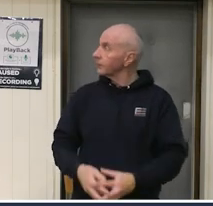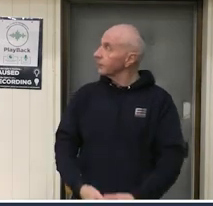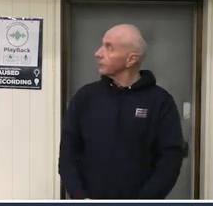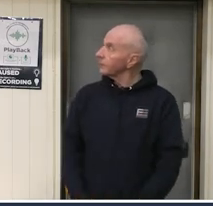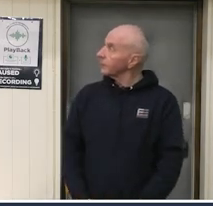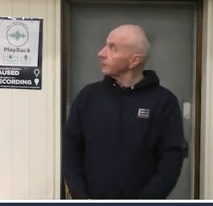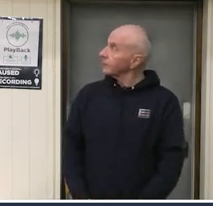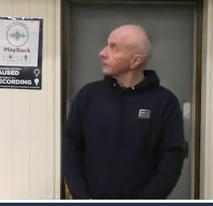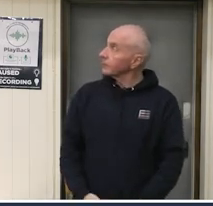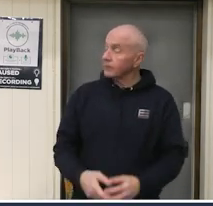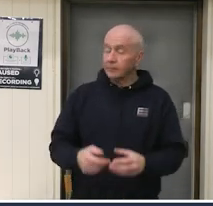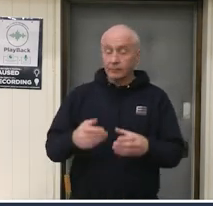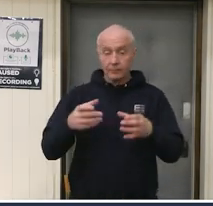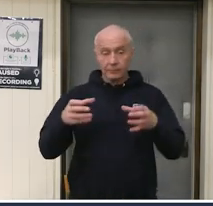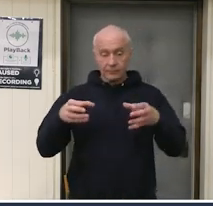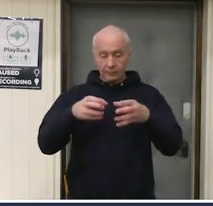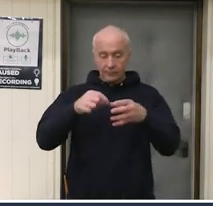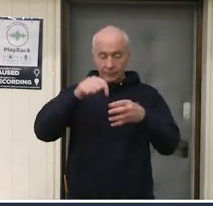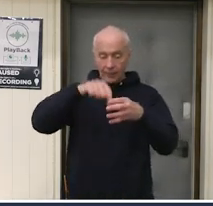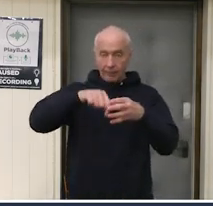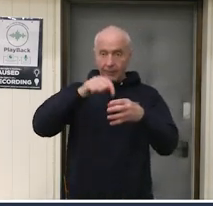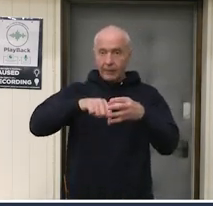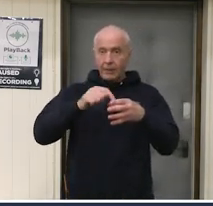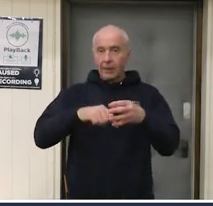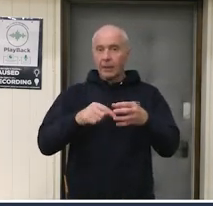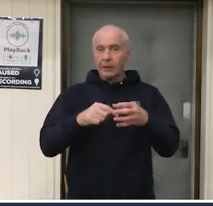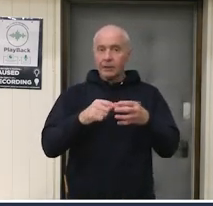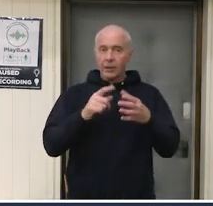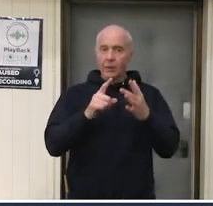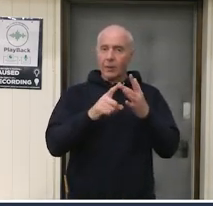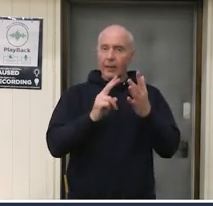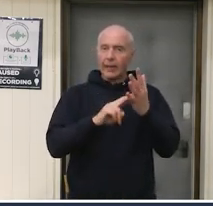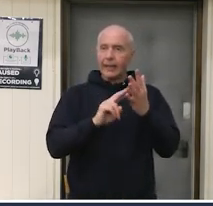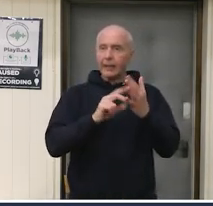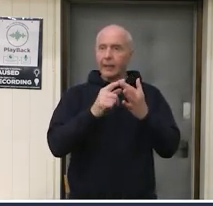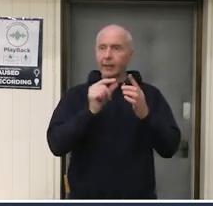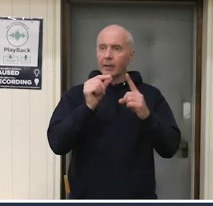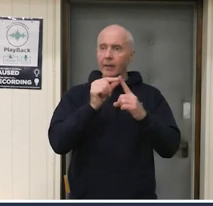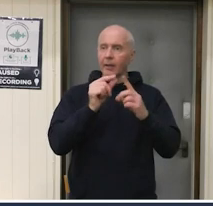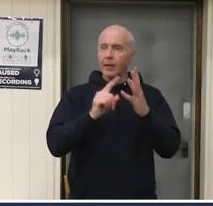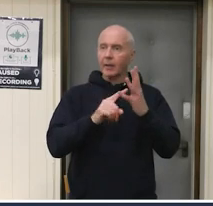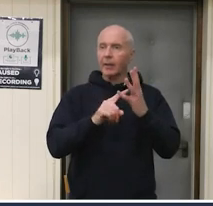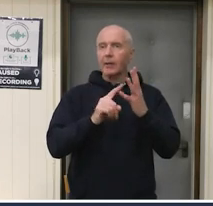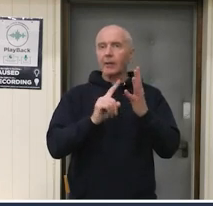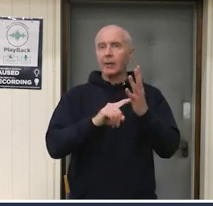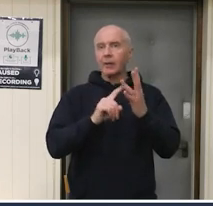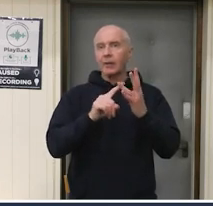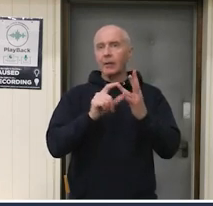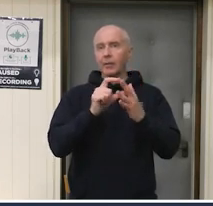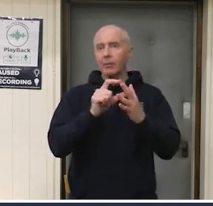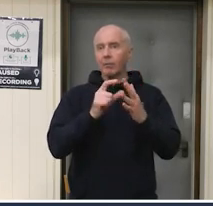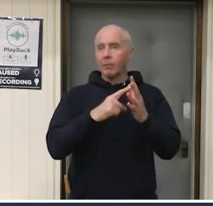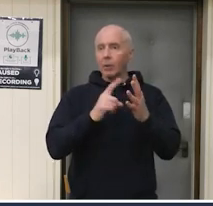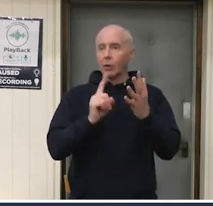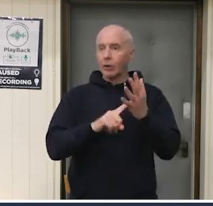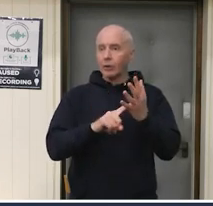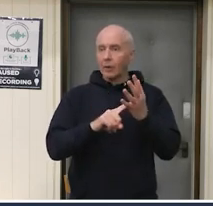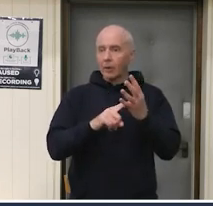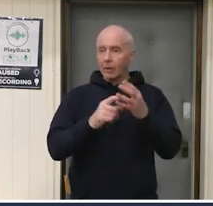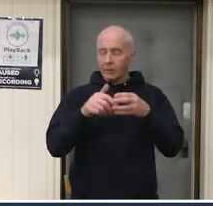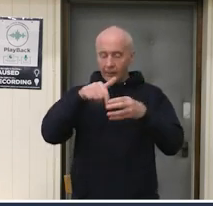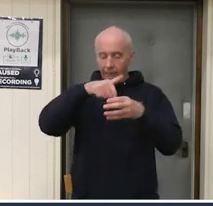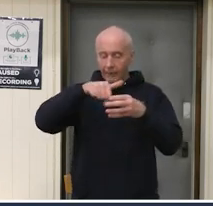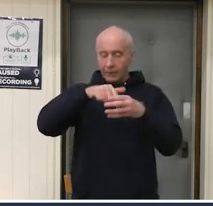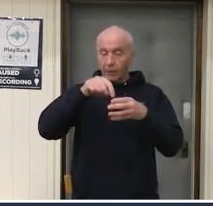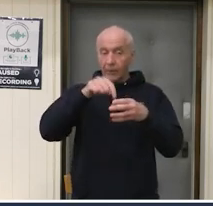What we have in the middle, what's called an inapoloidal field coil, right? What that does is it generates a current